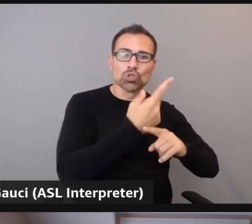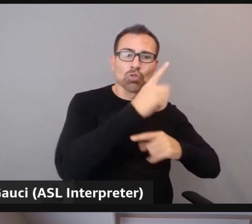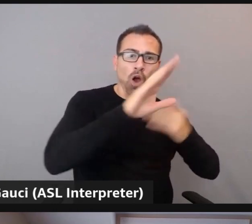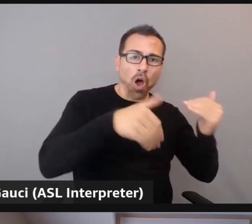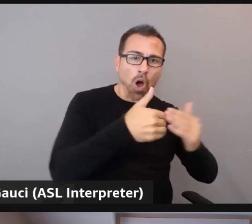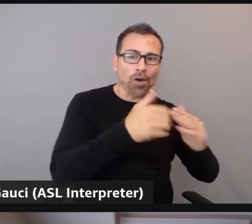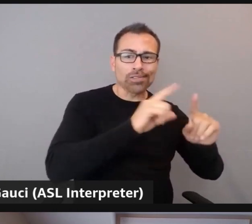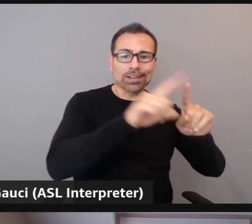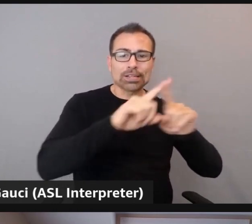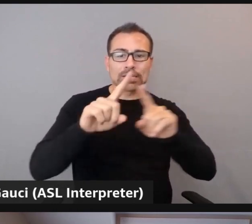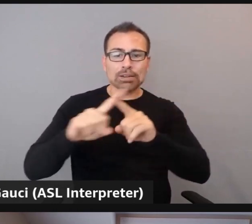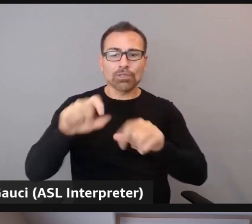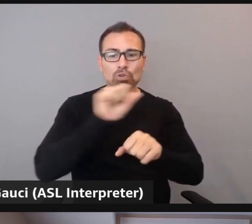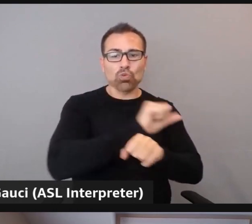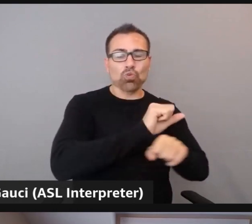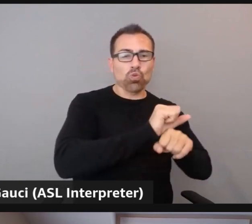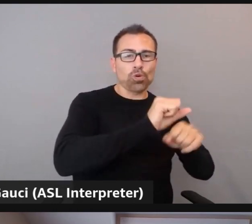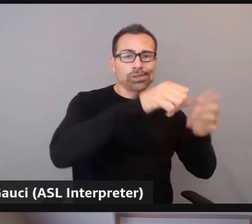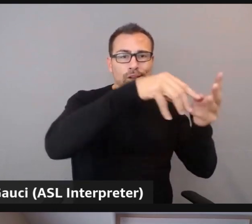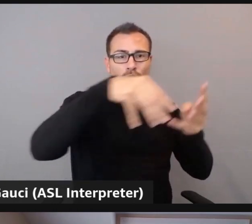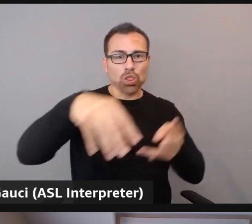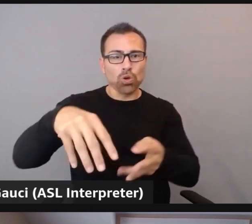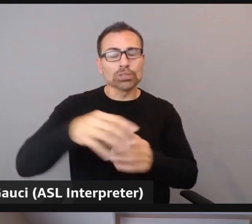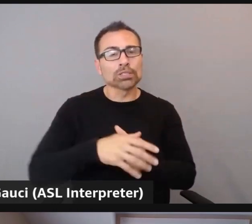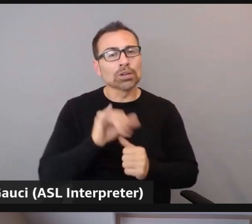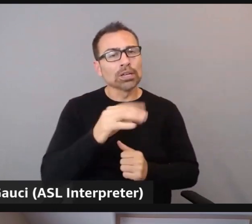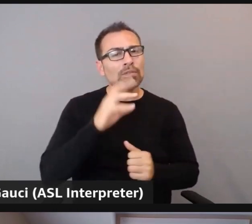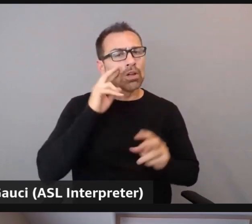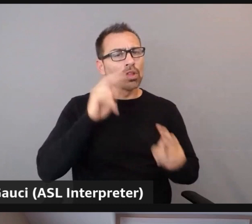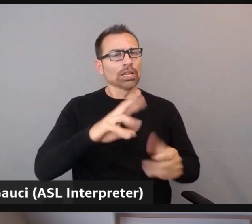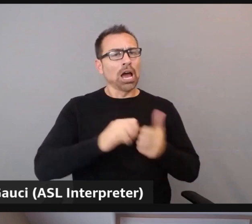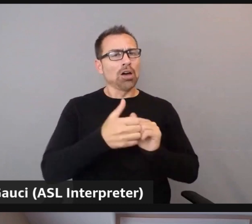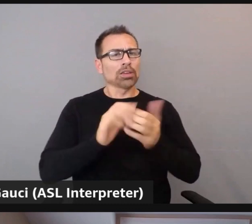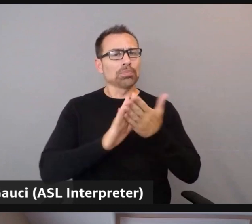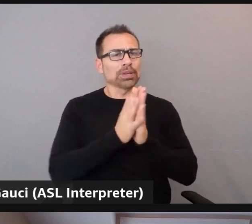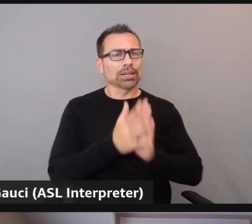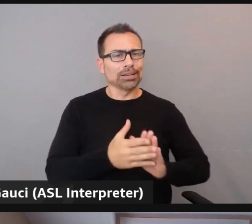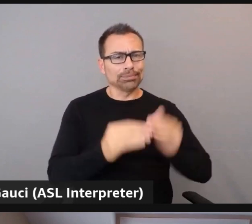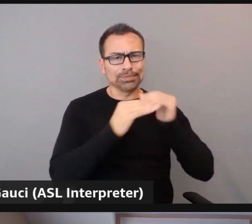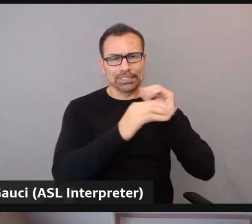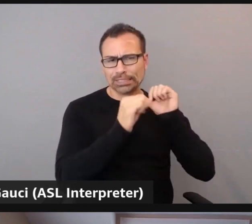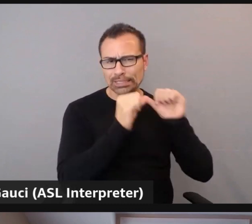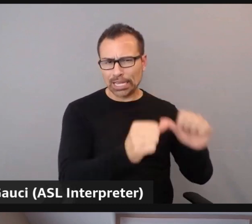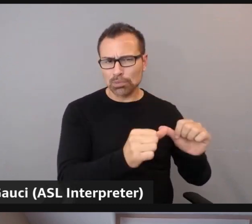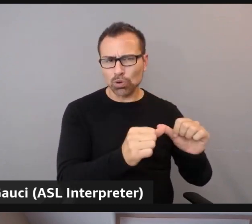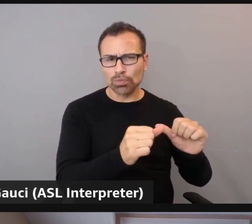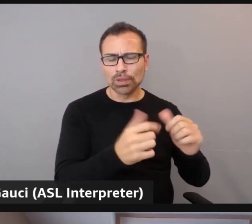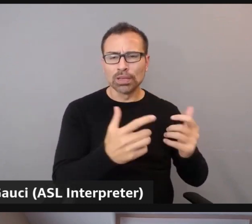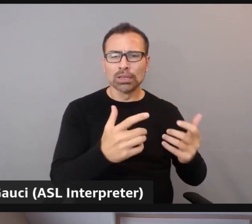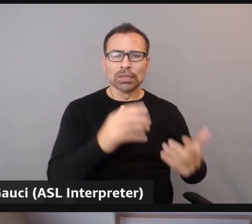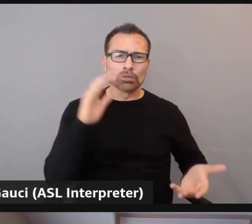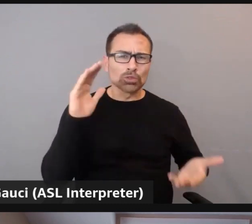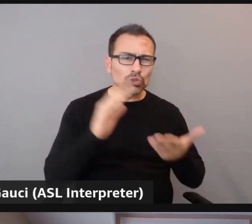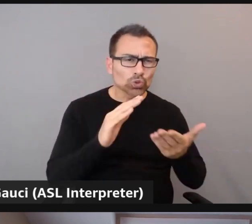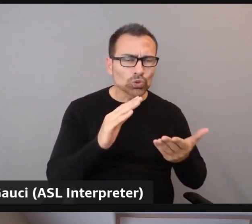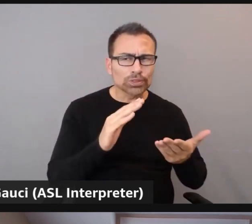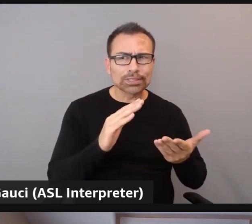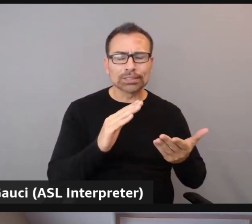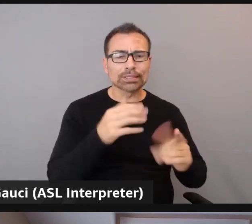And so if they're able to look at how they could become sustainable and reduce, have a minimal